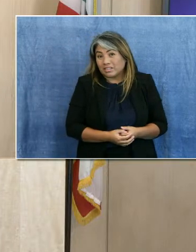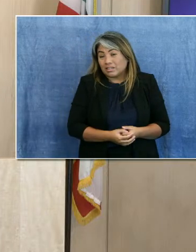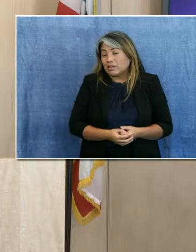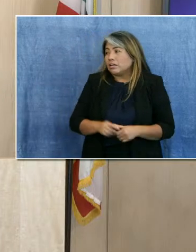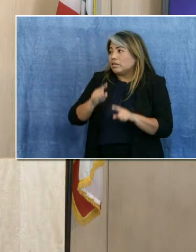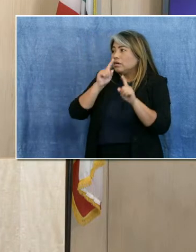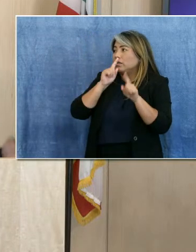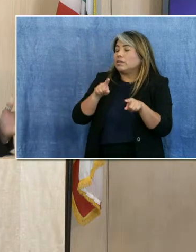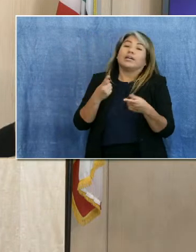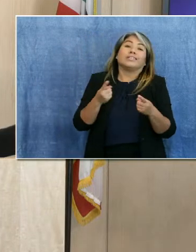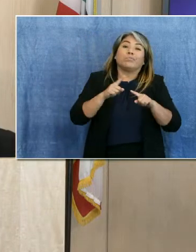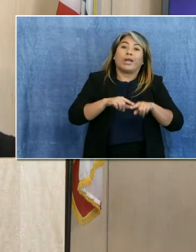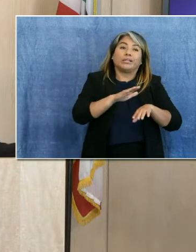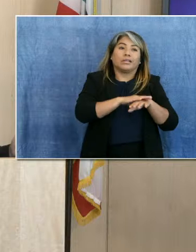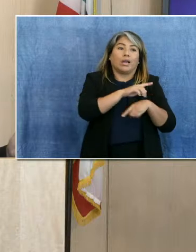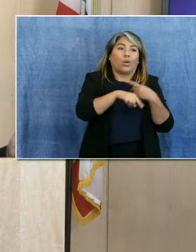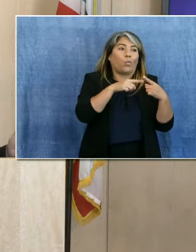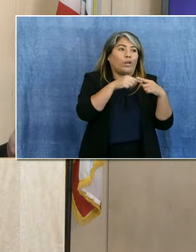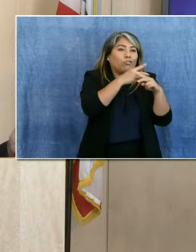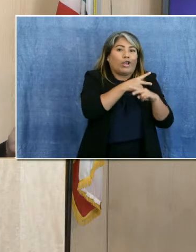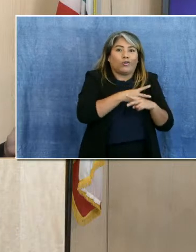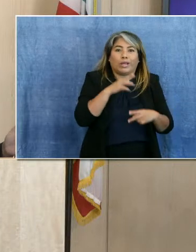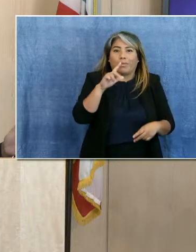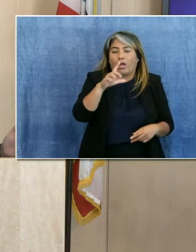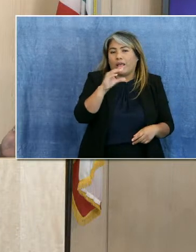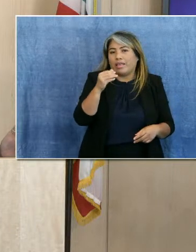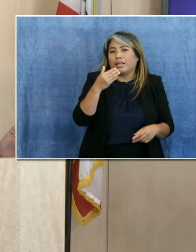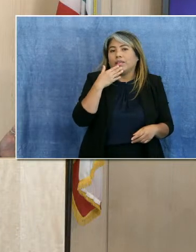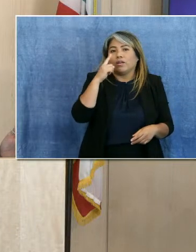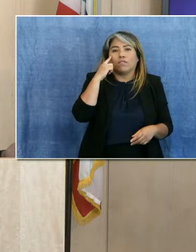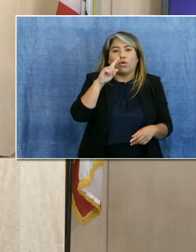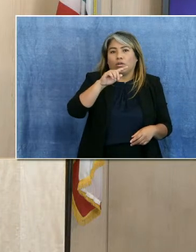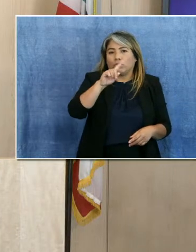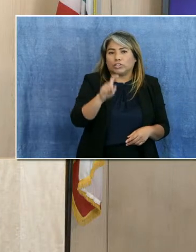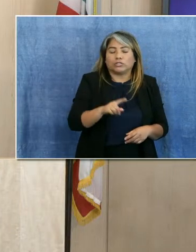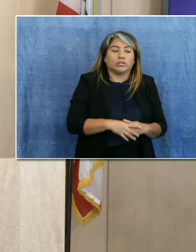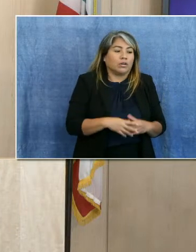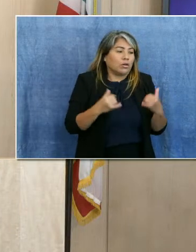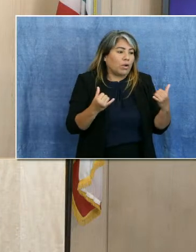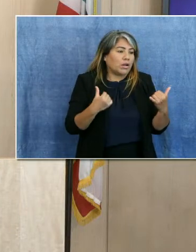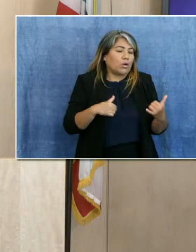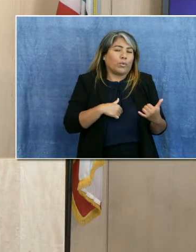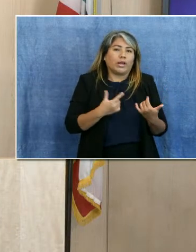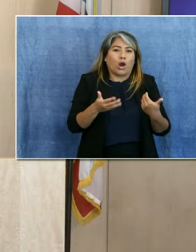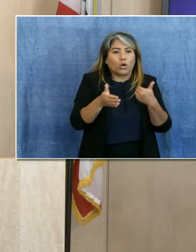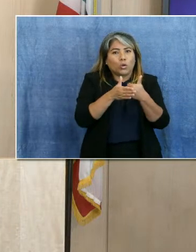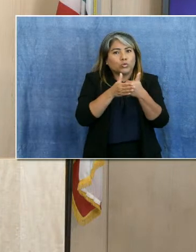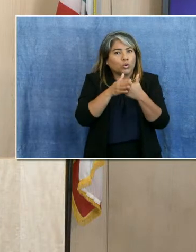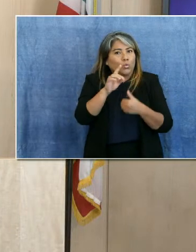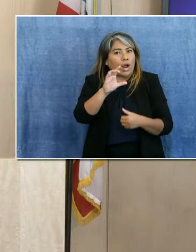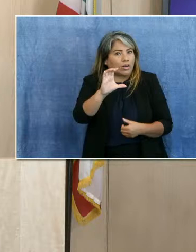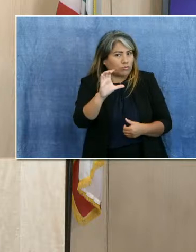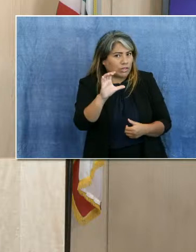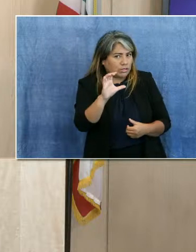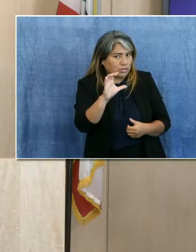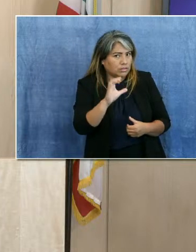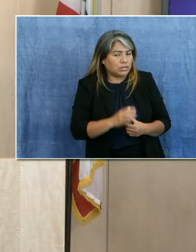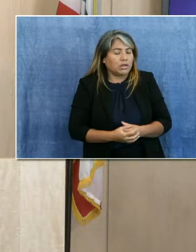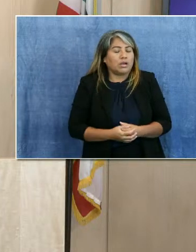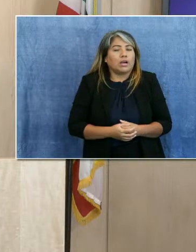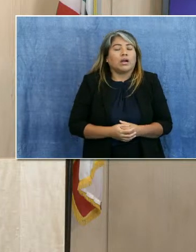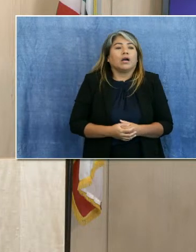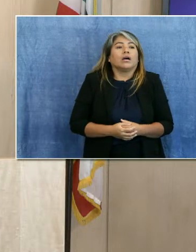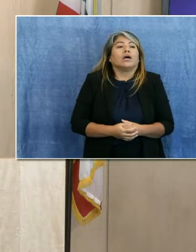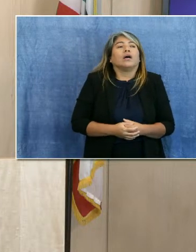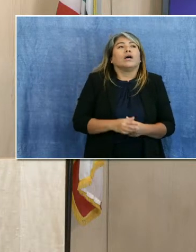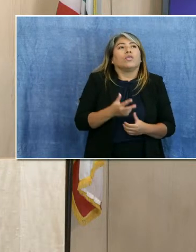Well, it depends on when you make that calculation, Paul, and thank you for that question. Right now, we are very close to 100. 3